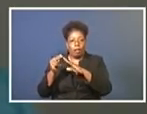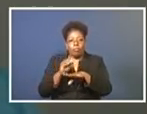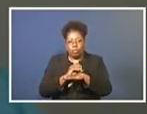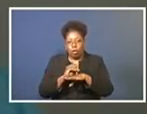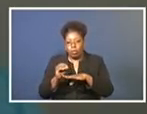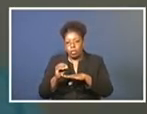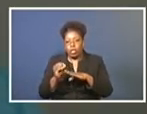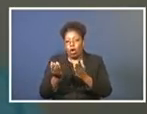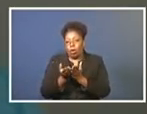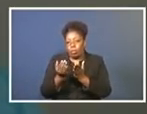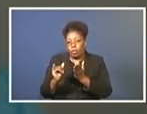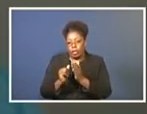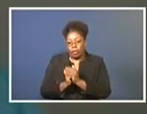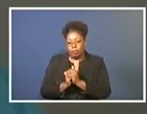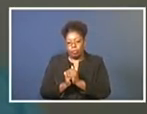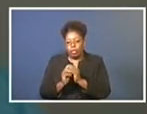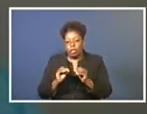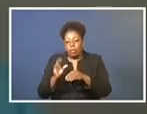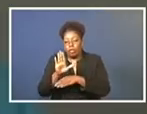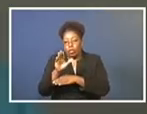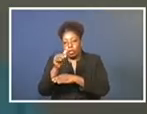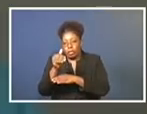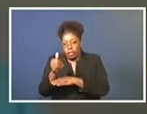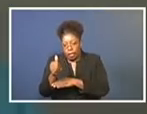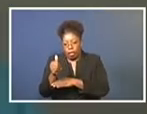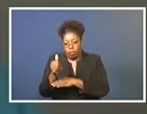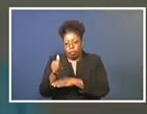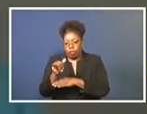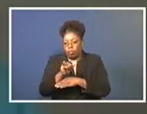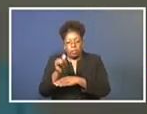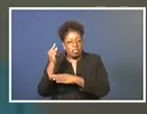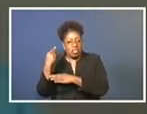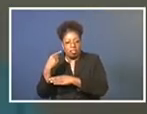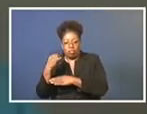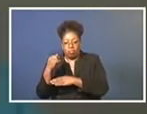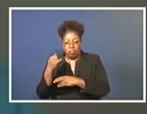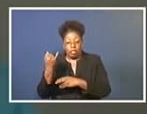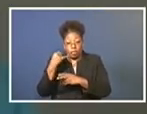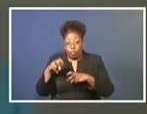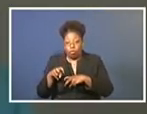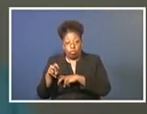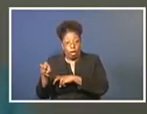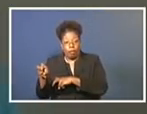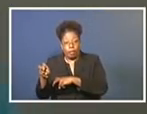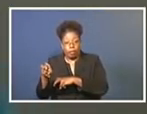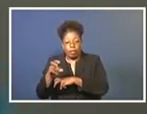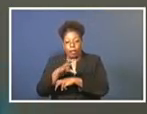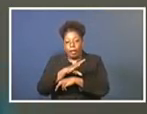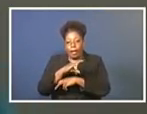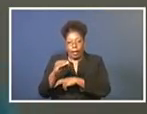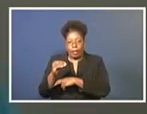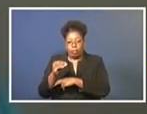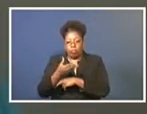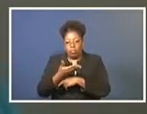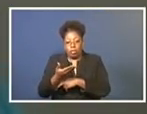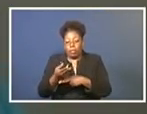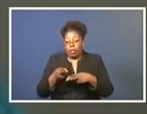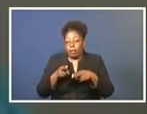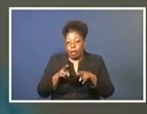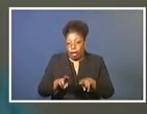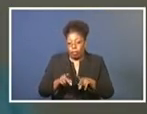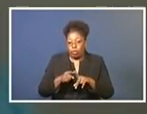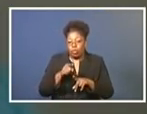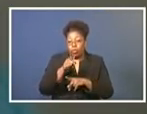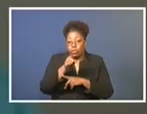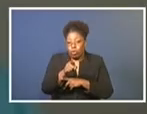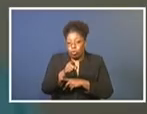I mean, put yourself in the position of your guests. If you're traveling and something happens to you